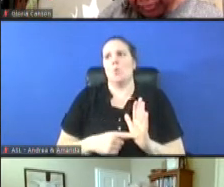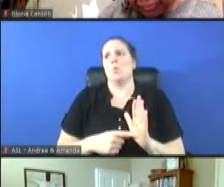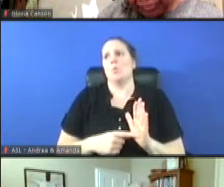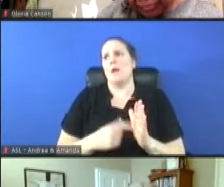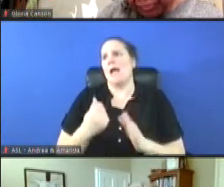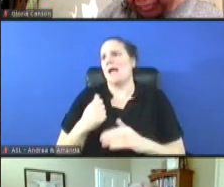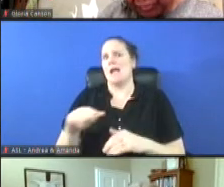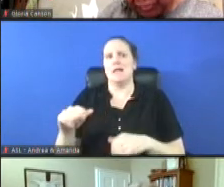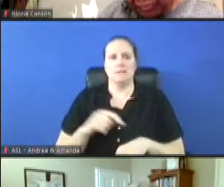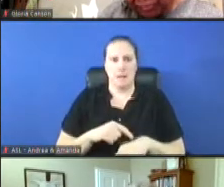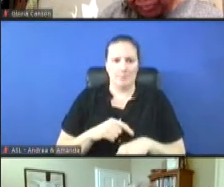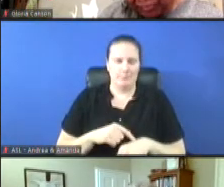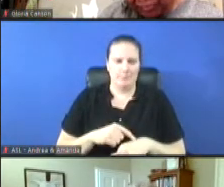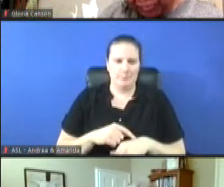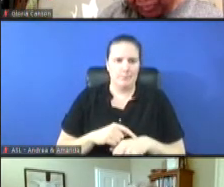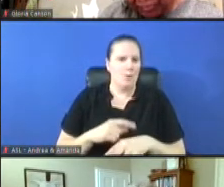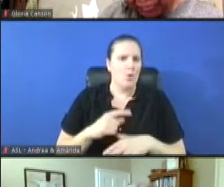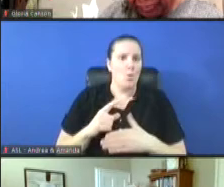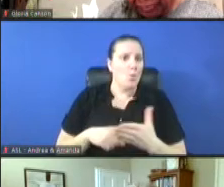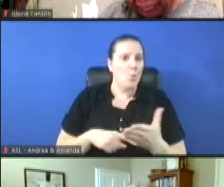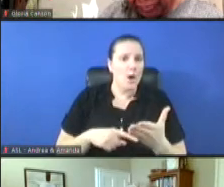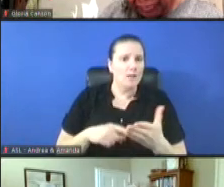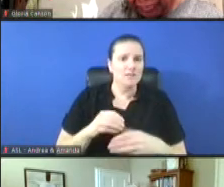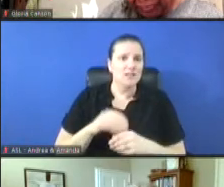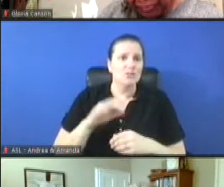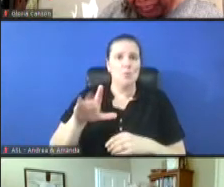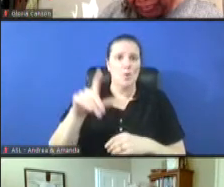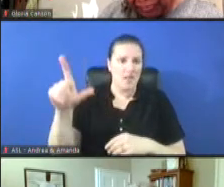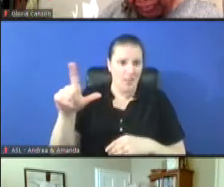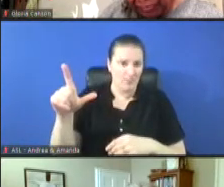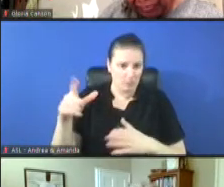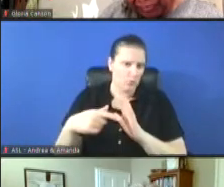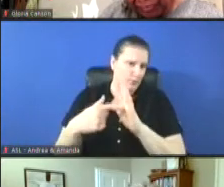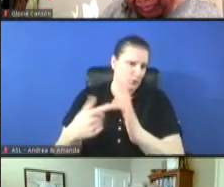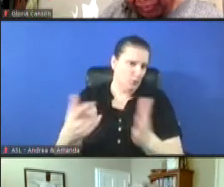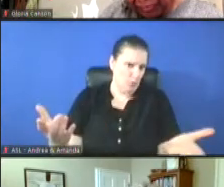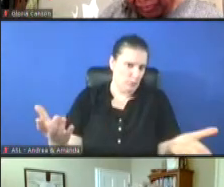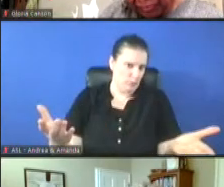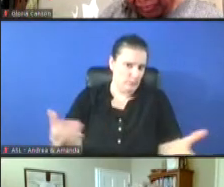given moment. It just says what's in your library to be shown.